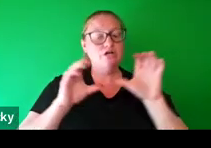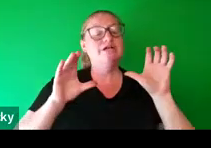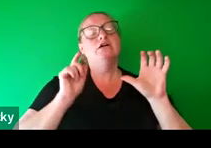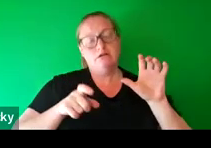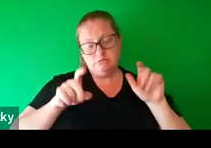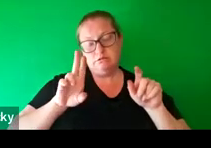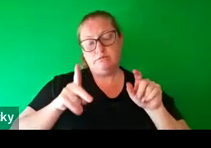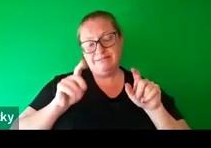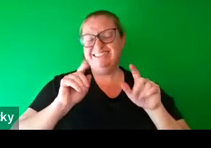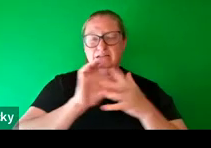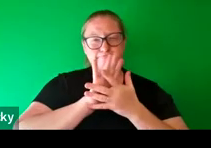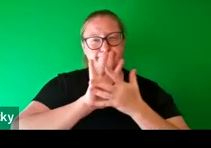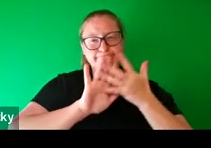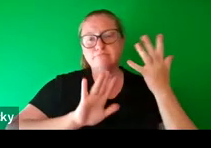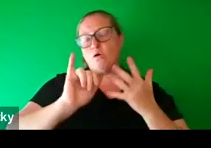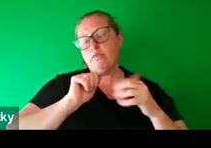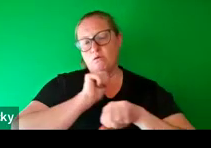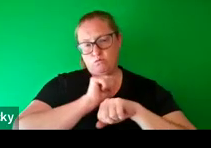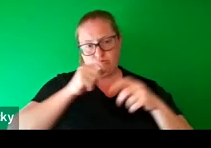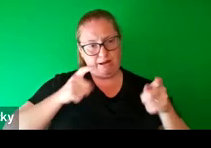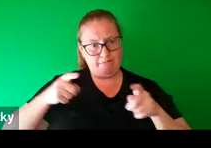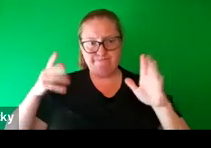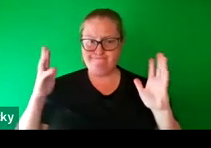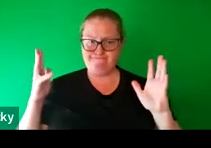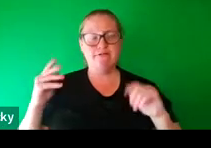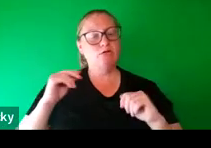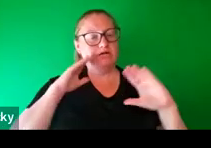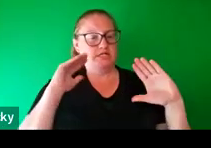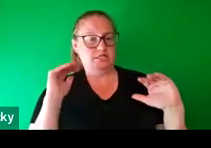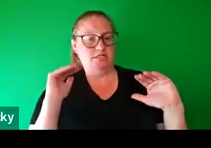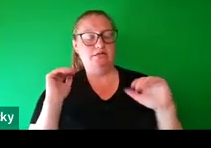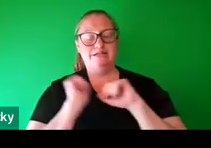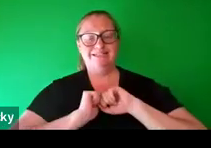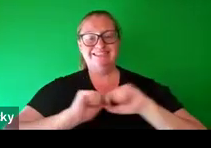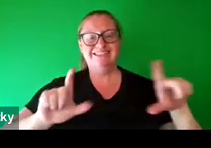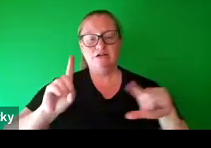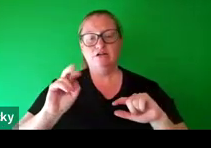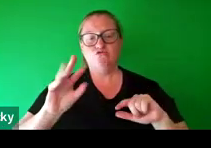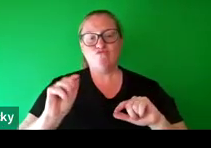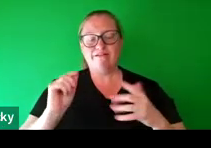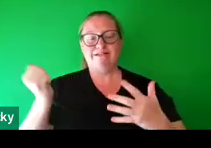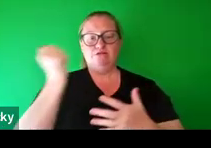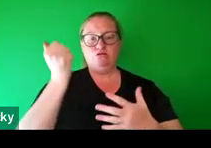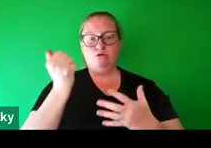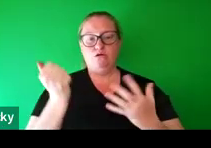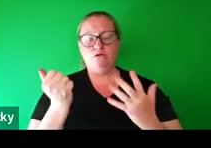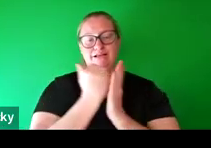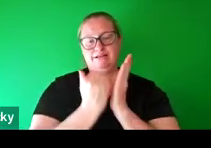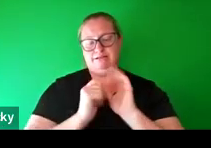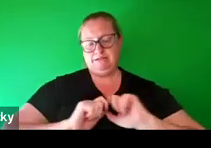well. So that work is underway right now, and we anticipate sending out the draft seniority list to staff